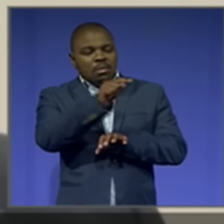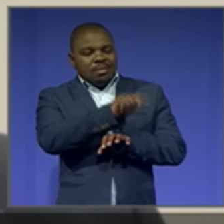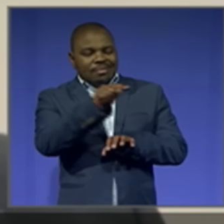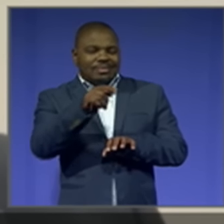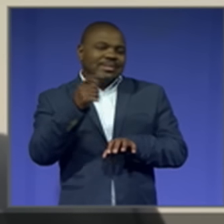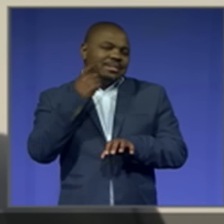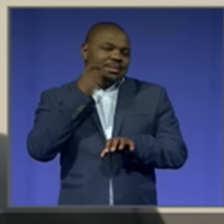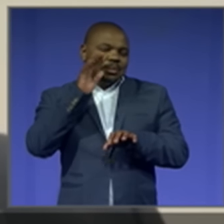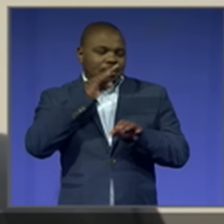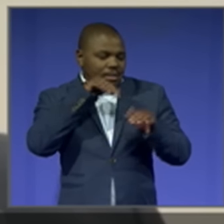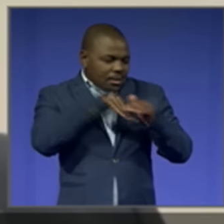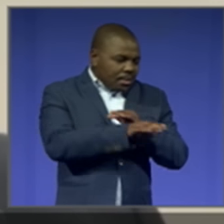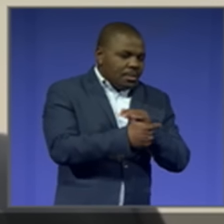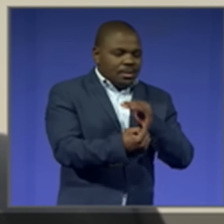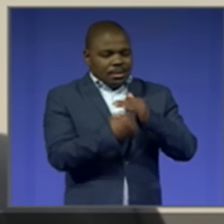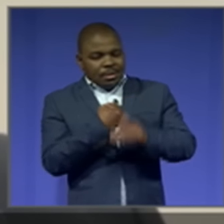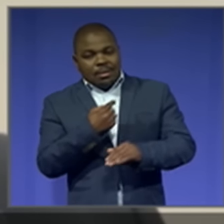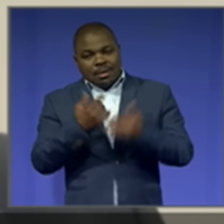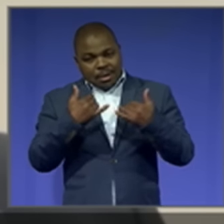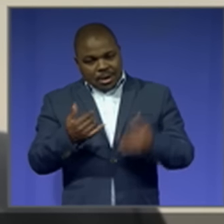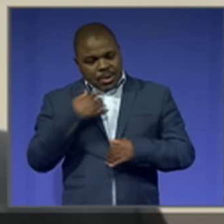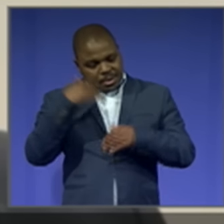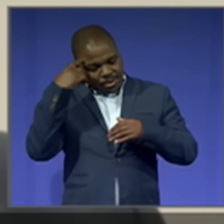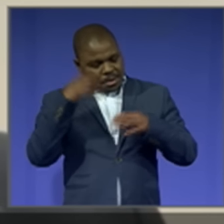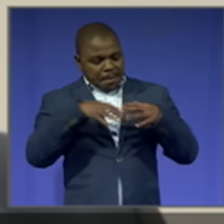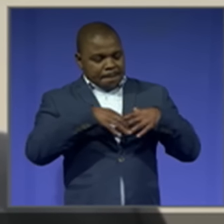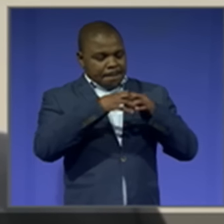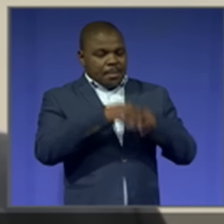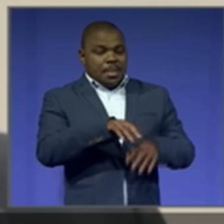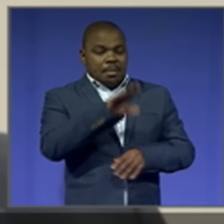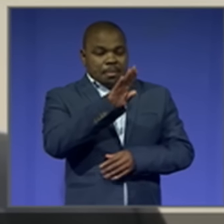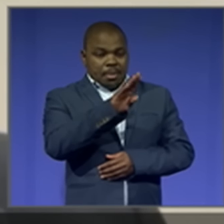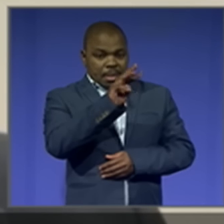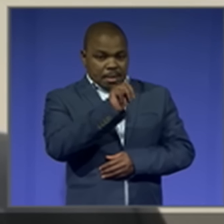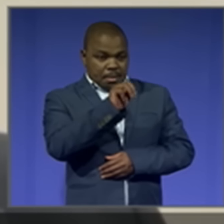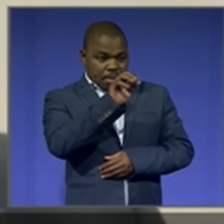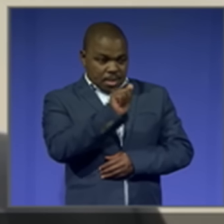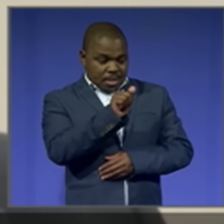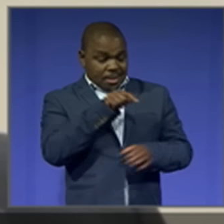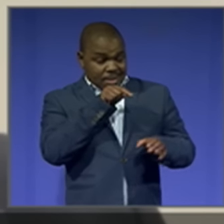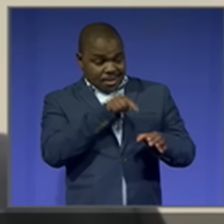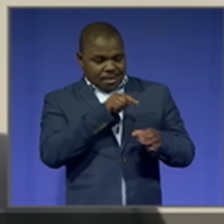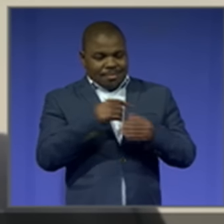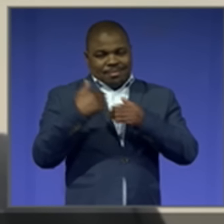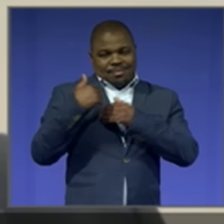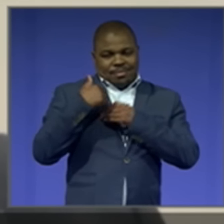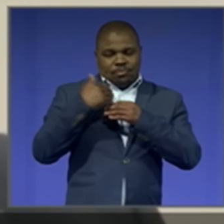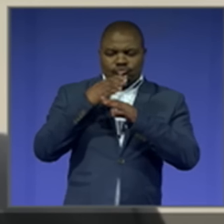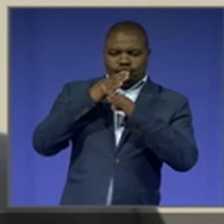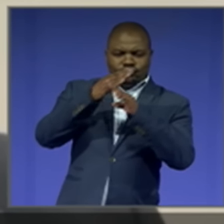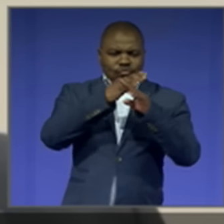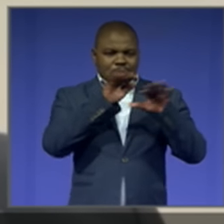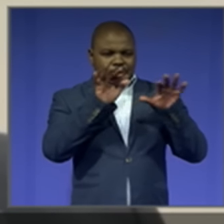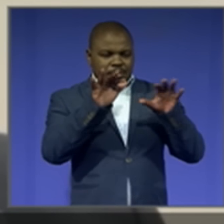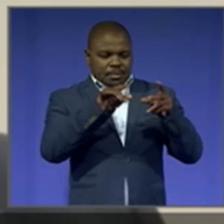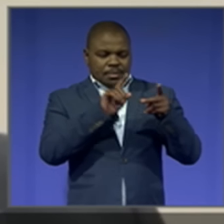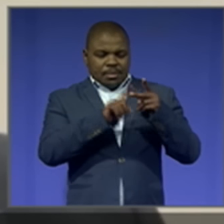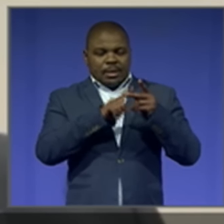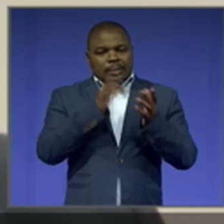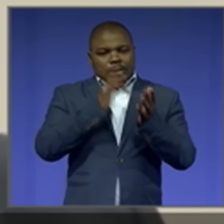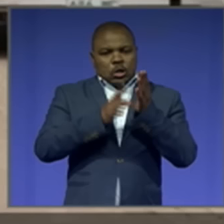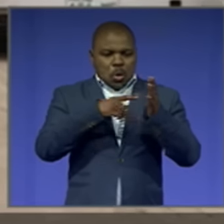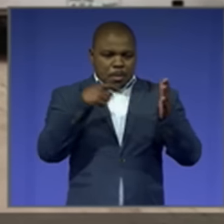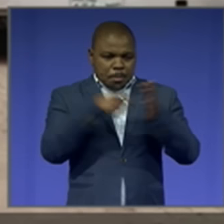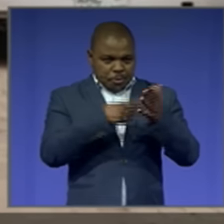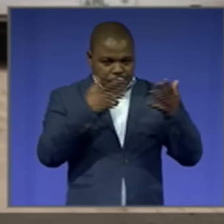the reason why we have inaugurated the BMA to respond to that. It has also brought technologies to be able to